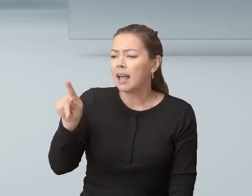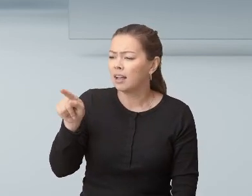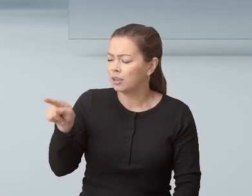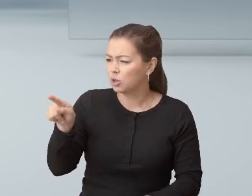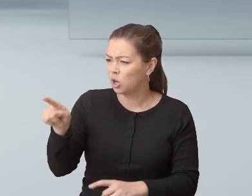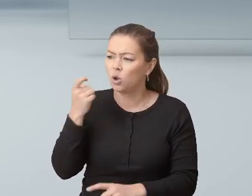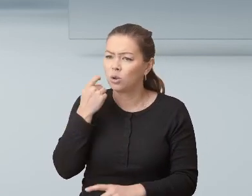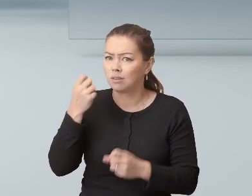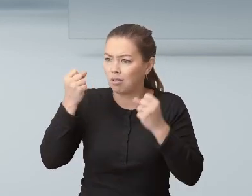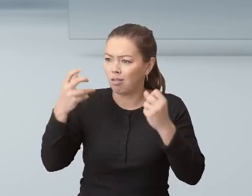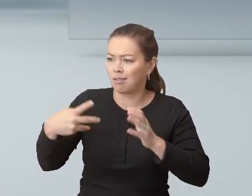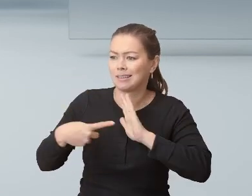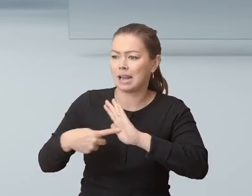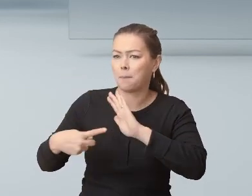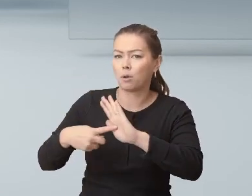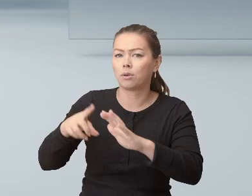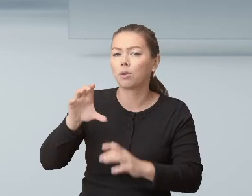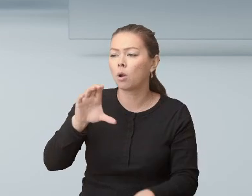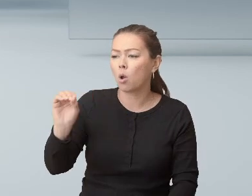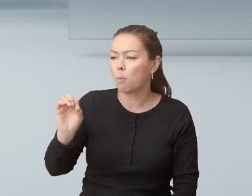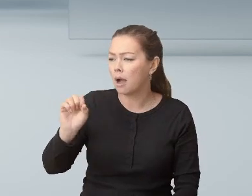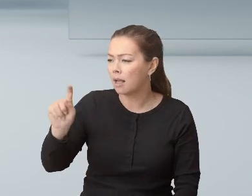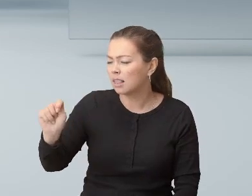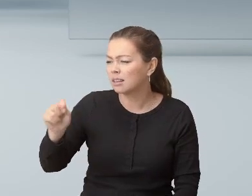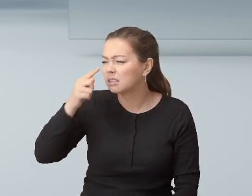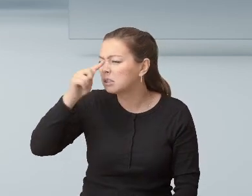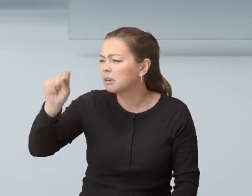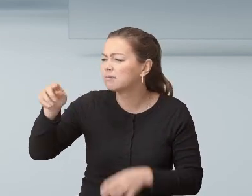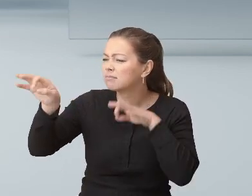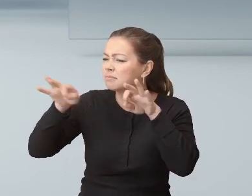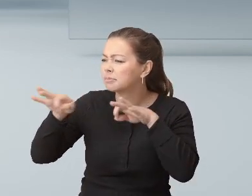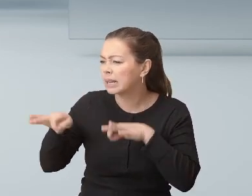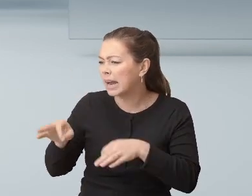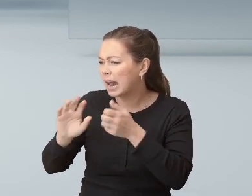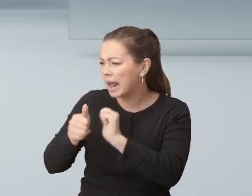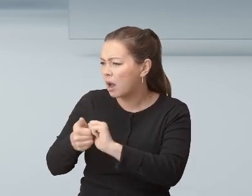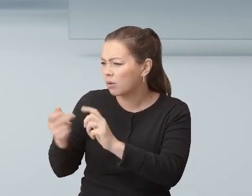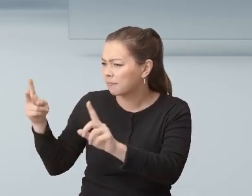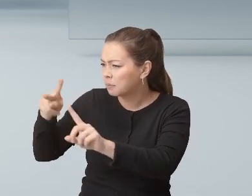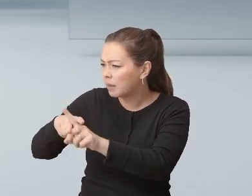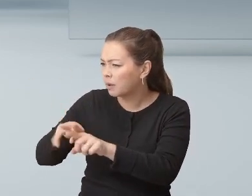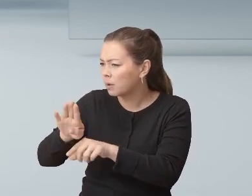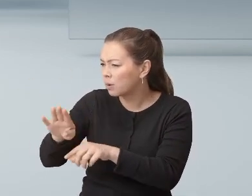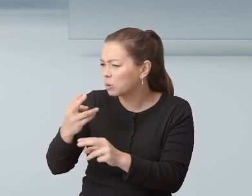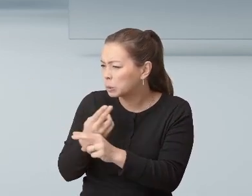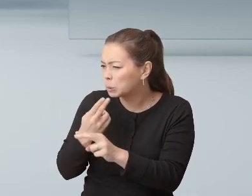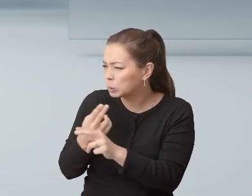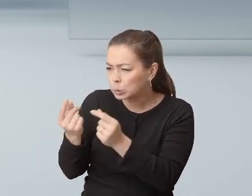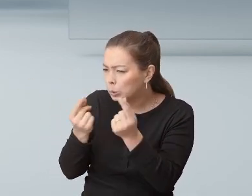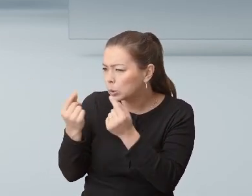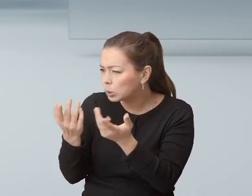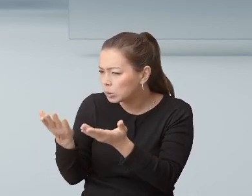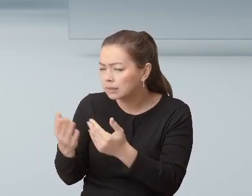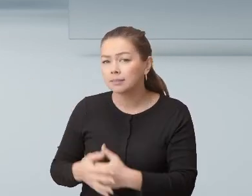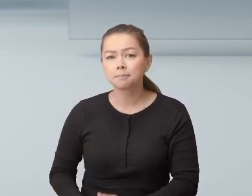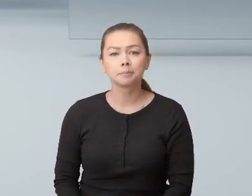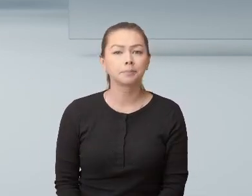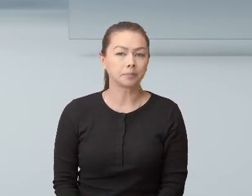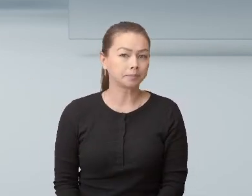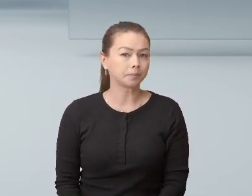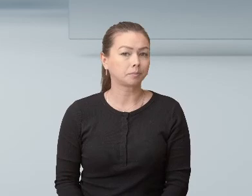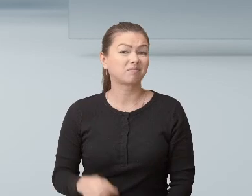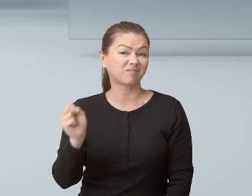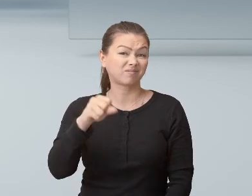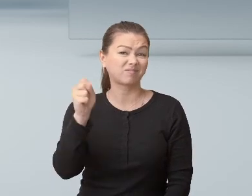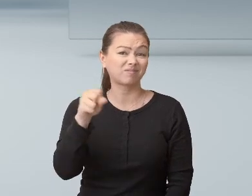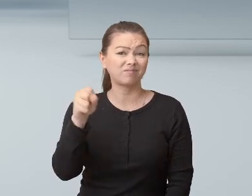is Copilot, and how does it relate to some of the stuff you've been using? Yeah, so Copilot is that kind of embedded